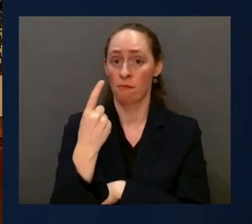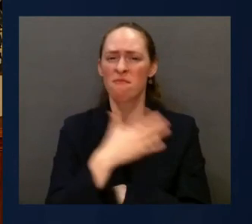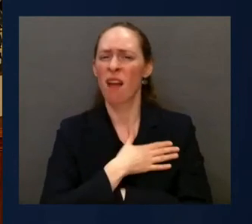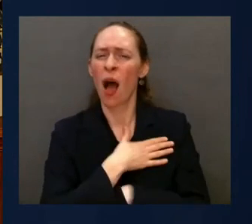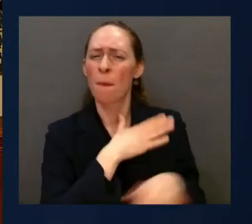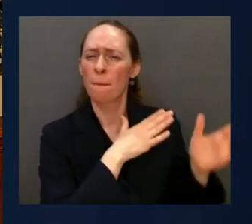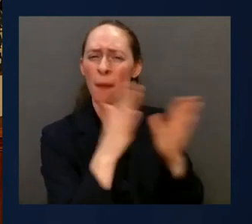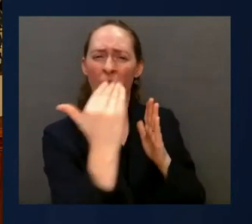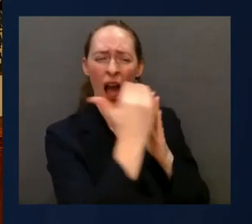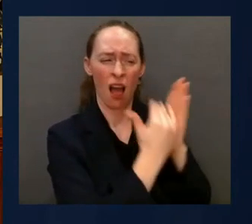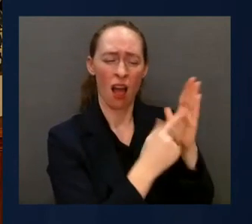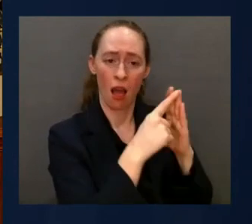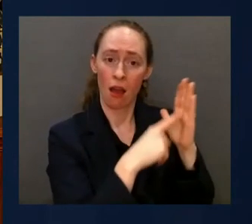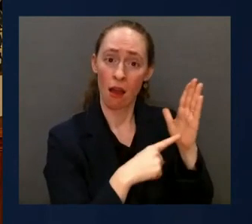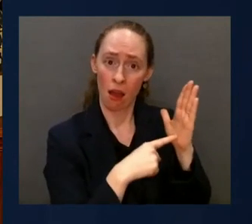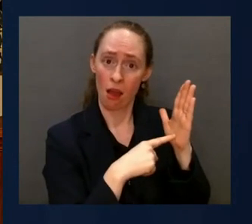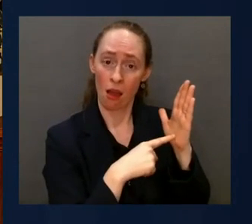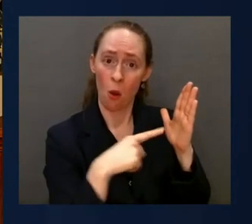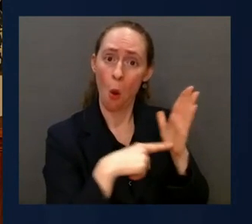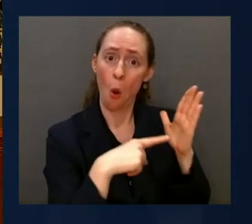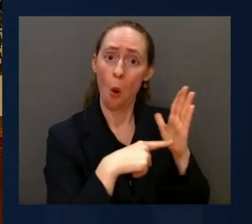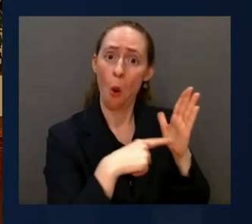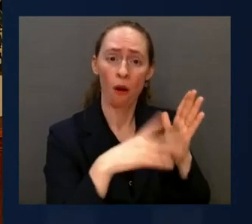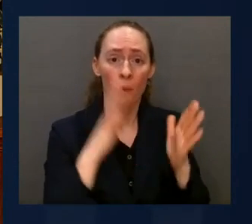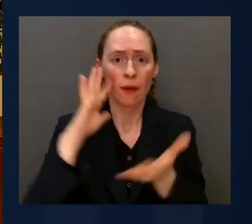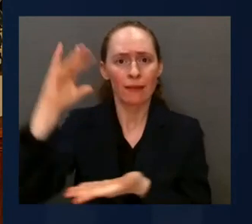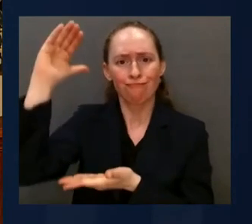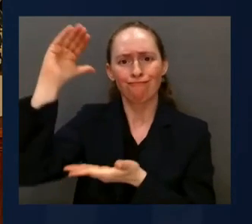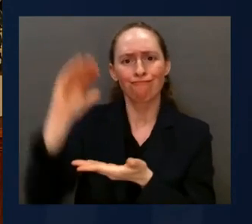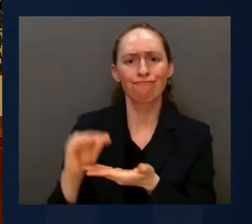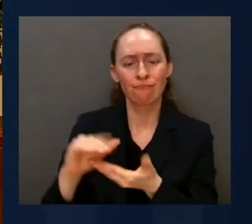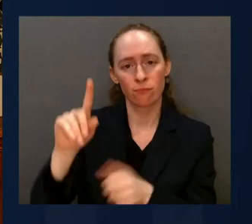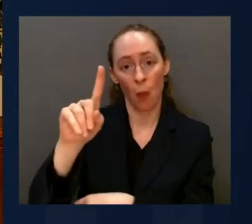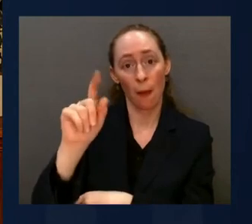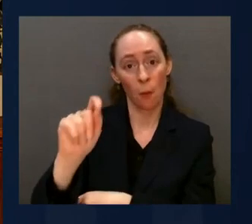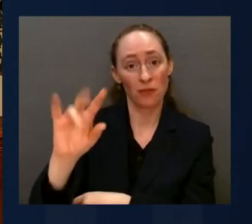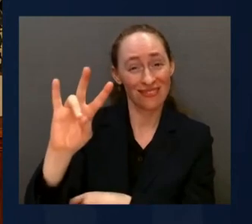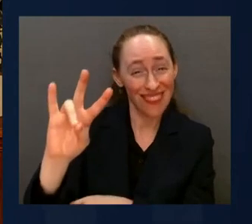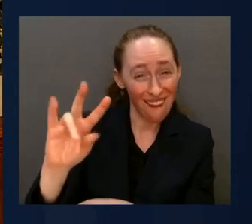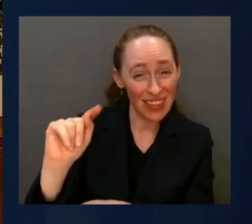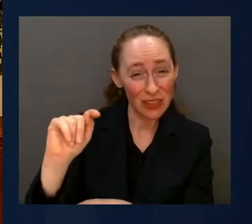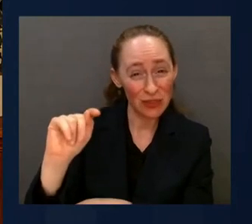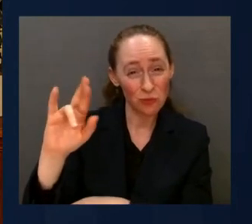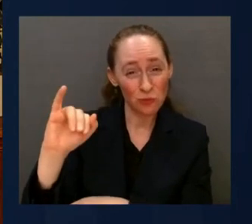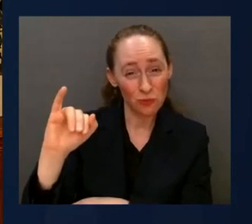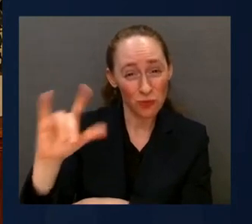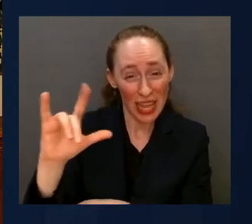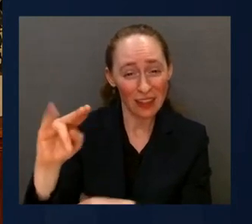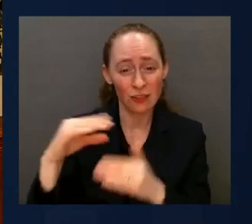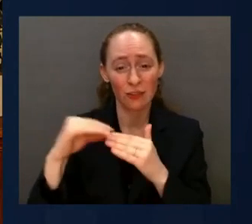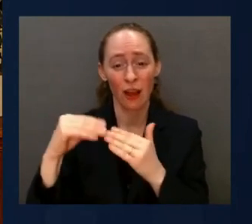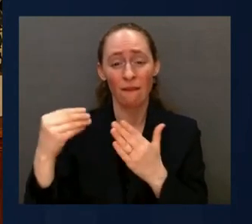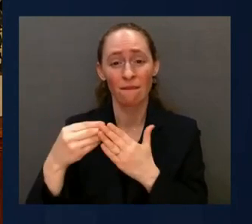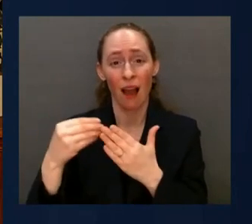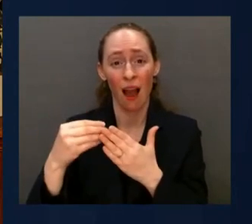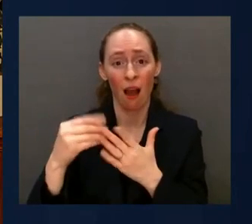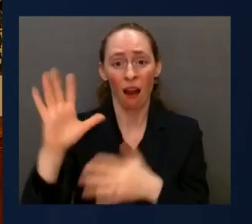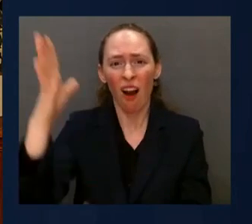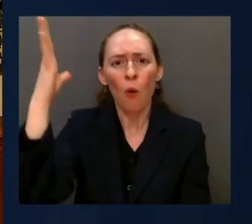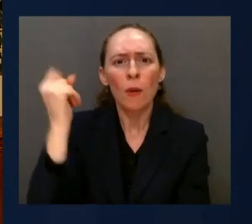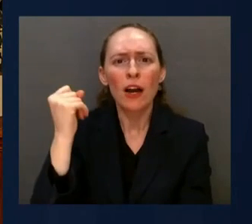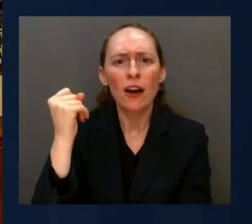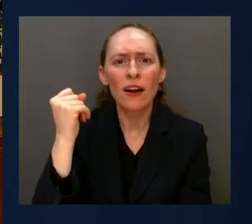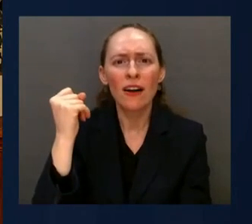$1.7 trillion, the largest deficit reduction in American history. Under the previous administration, the